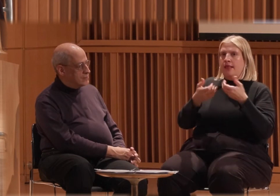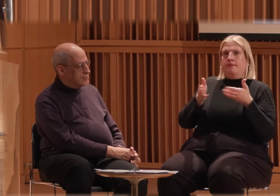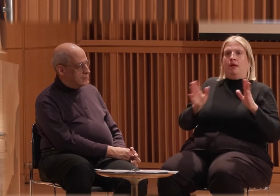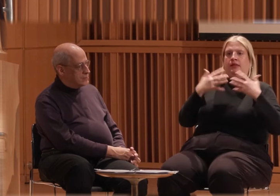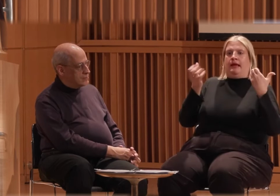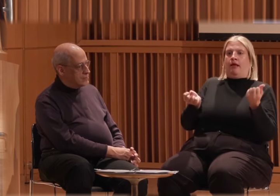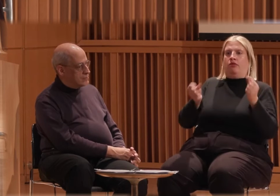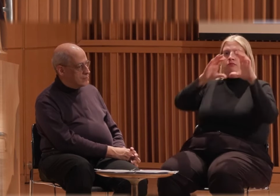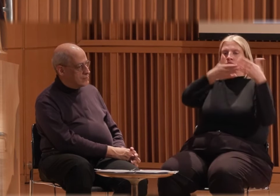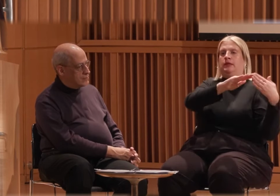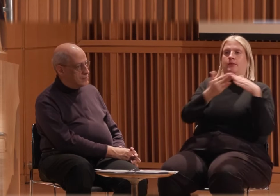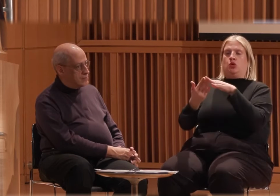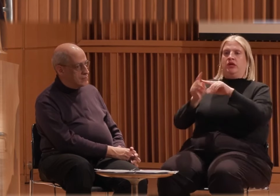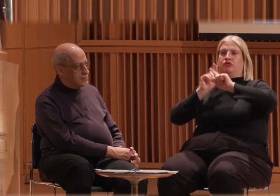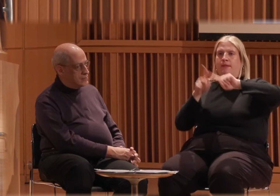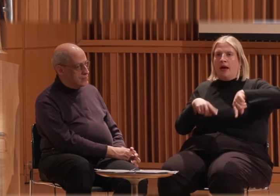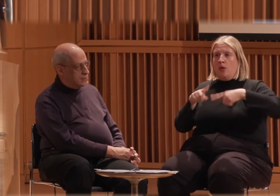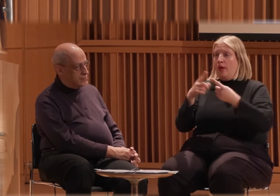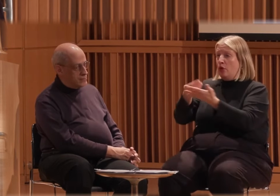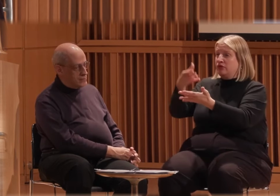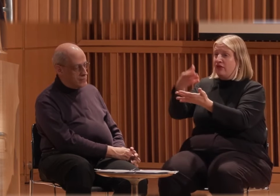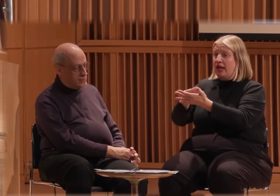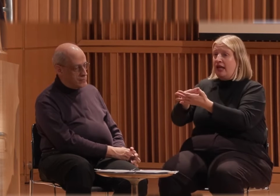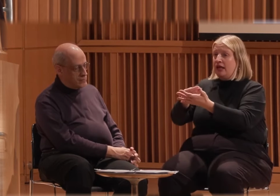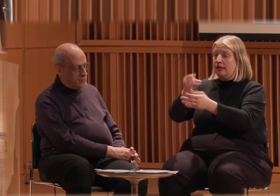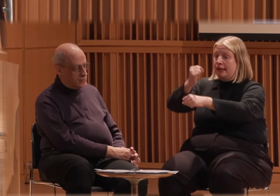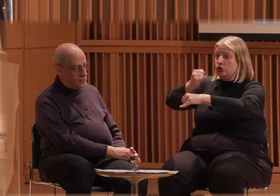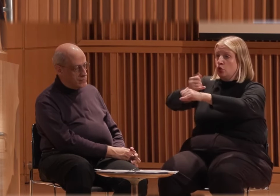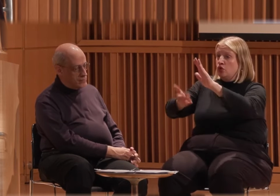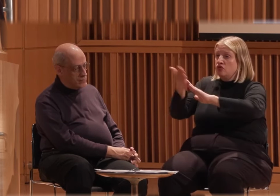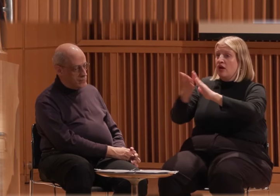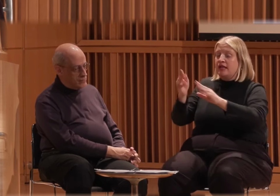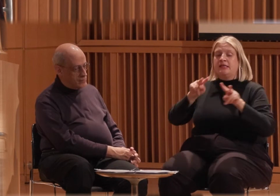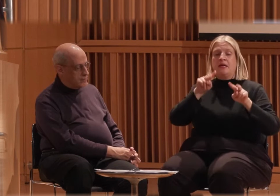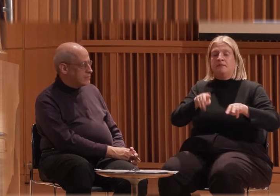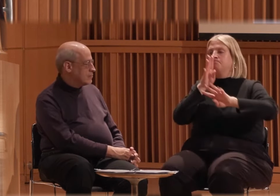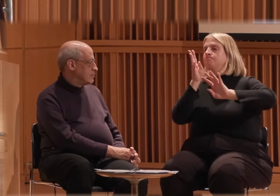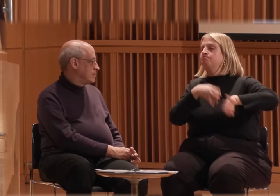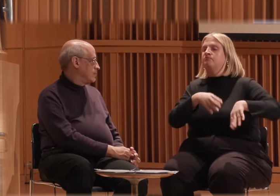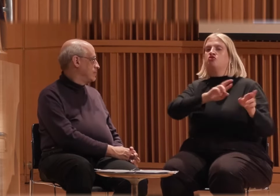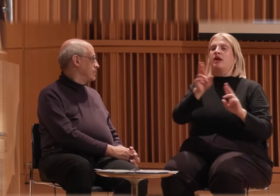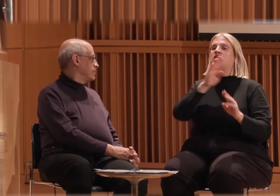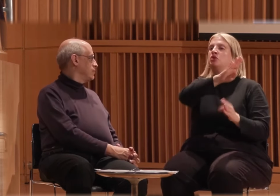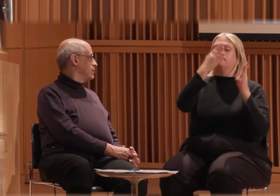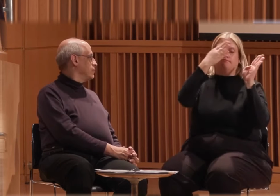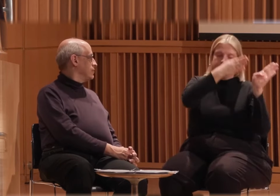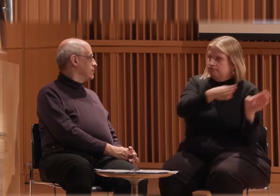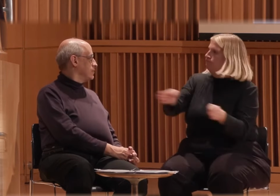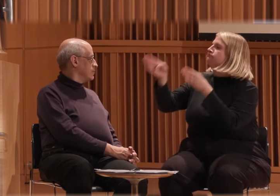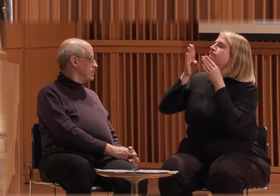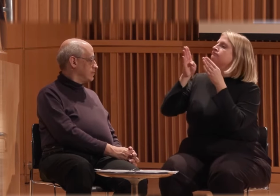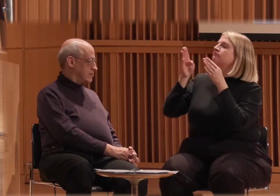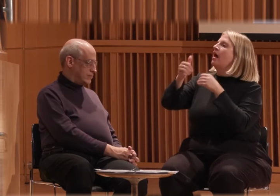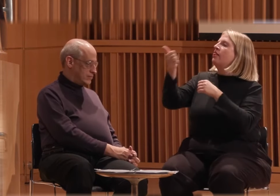when those funding institutions kind of move on to different, you know, topic